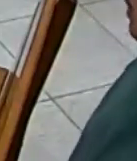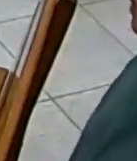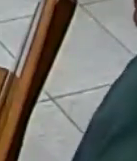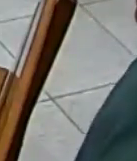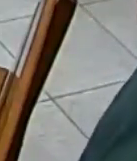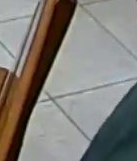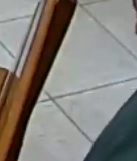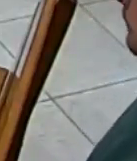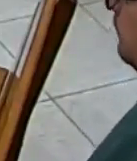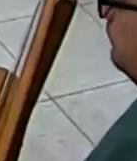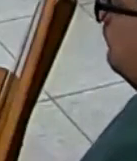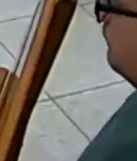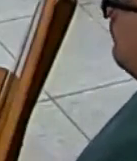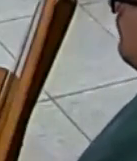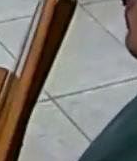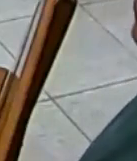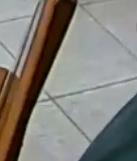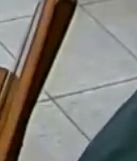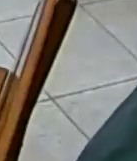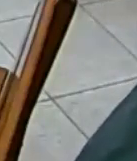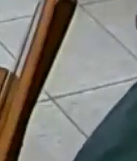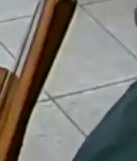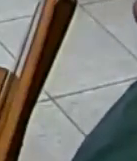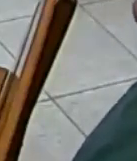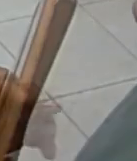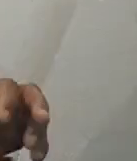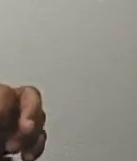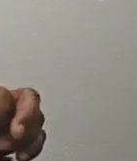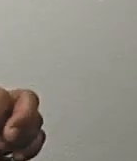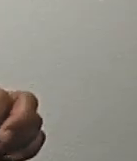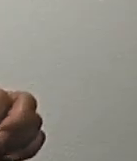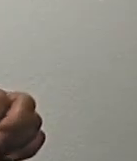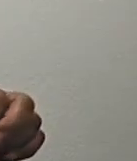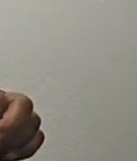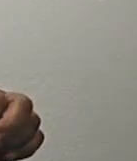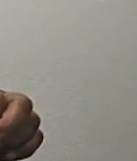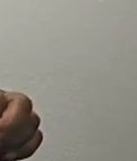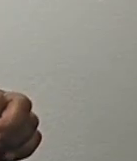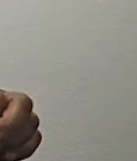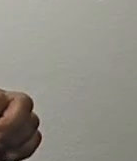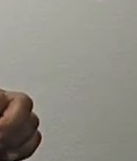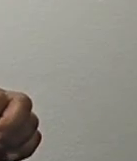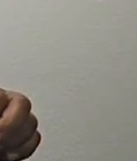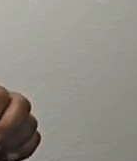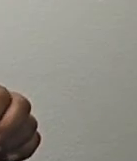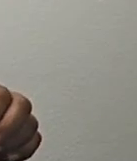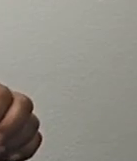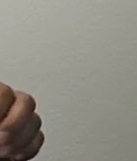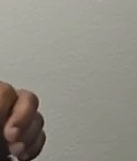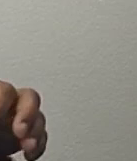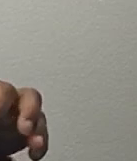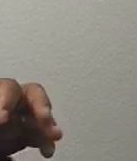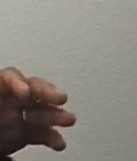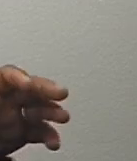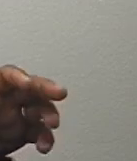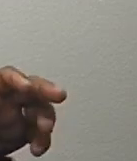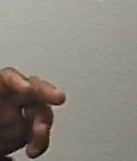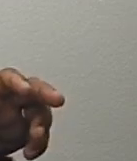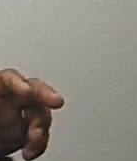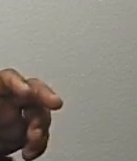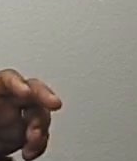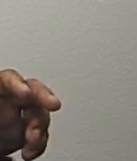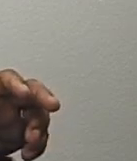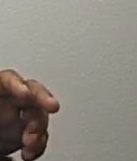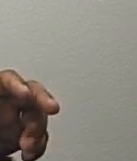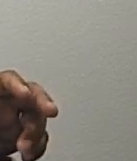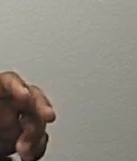closing of the eyes. We ask that You may take us in peace to our homes. We ask that You may be fulfilling Your